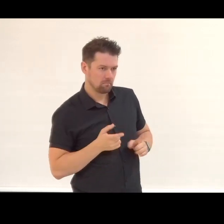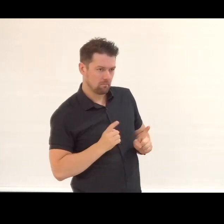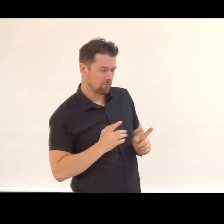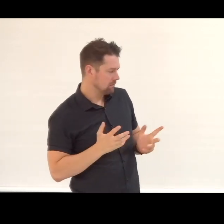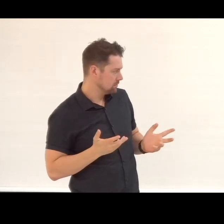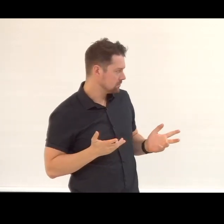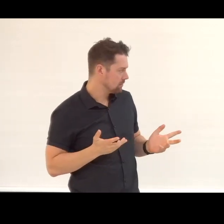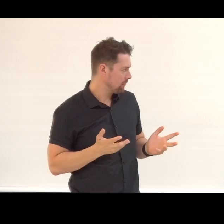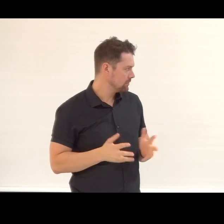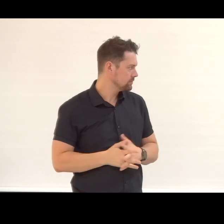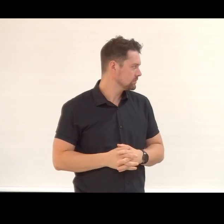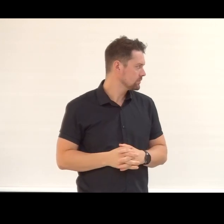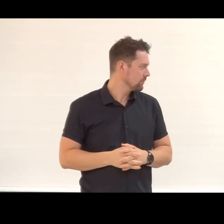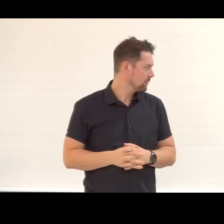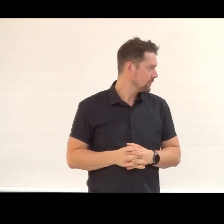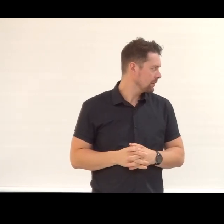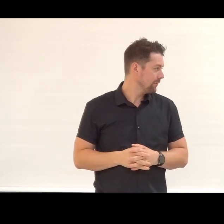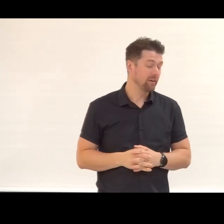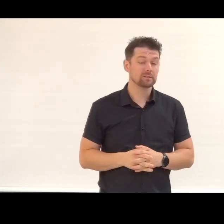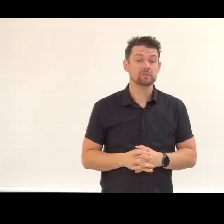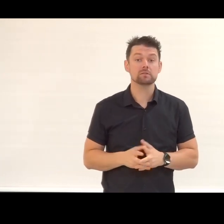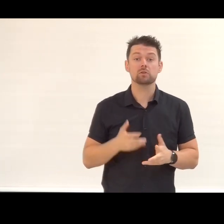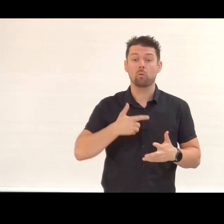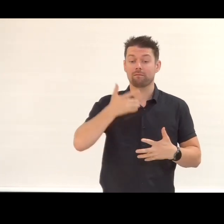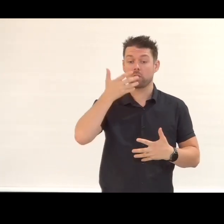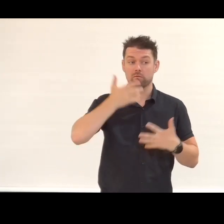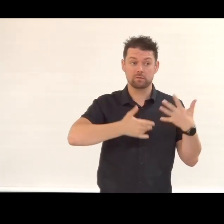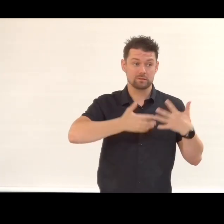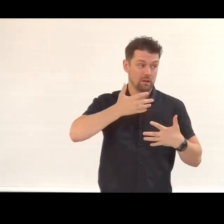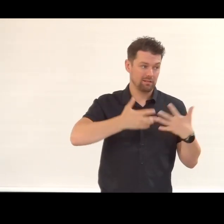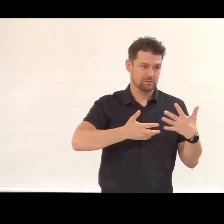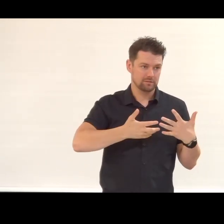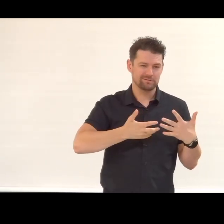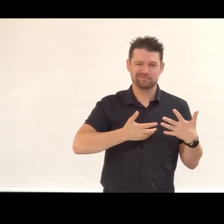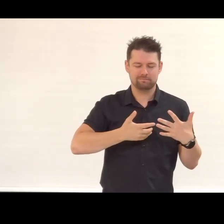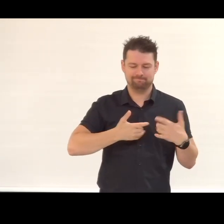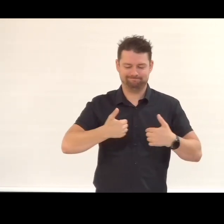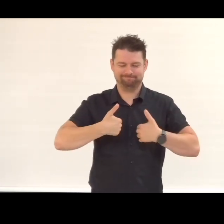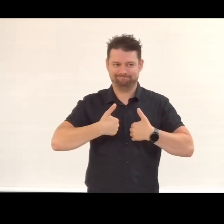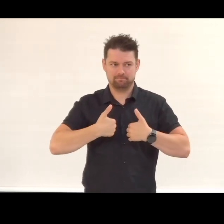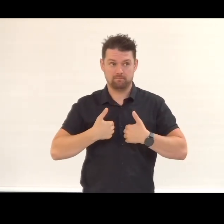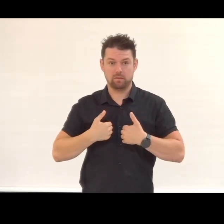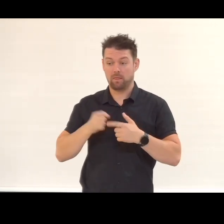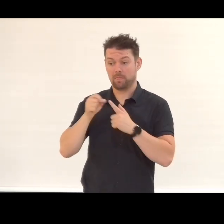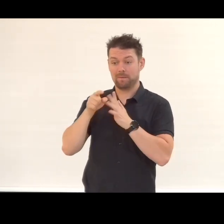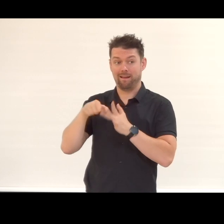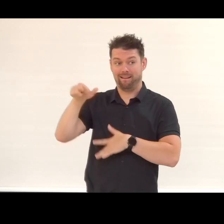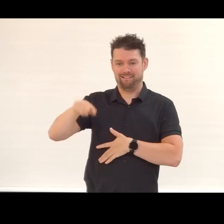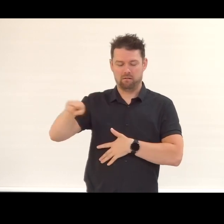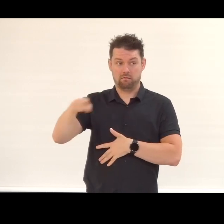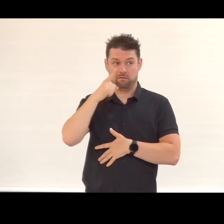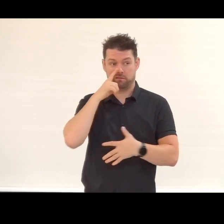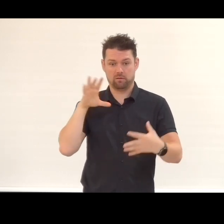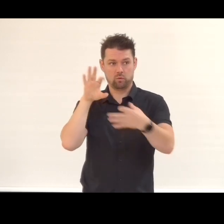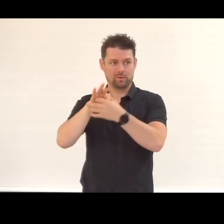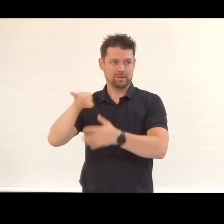about this? For the specific results, so I can give you the contact details of the PI, and she can give you all the.